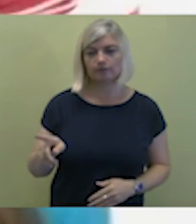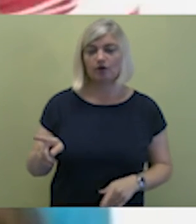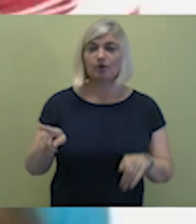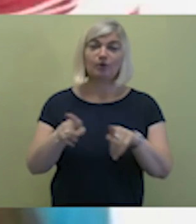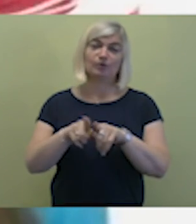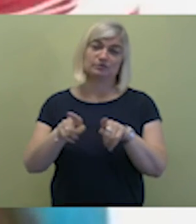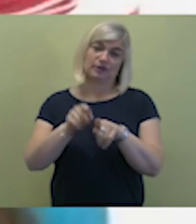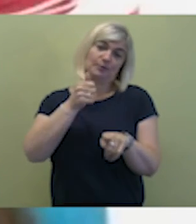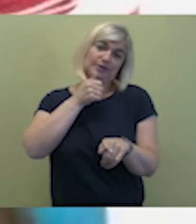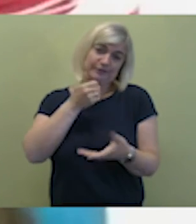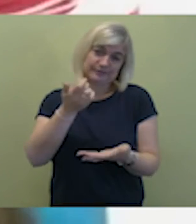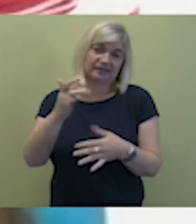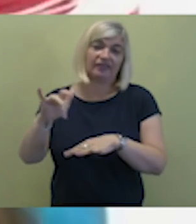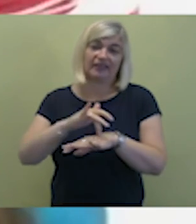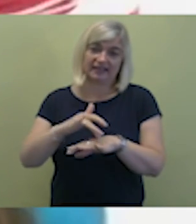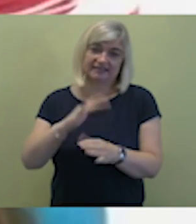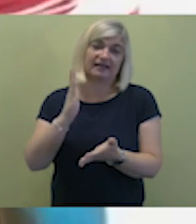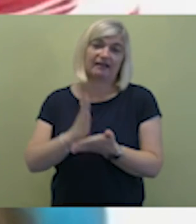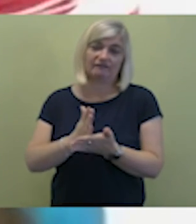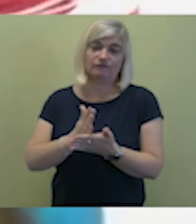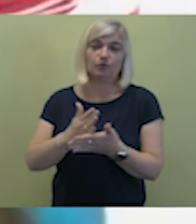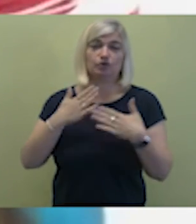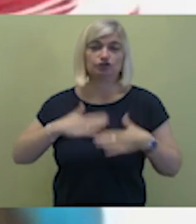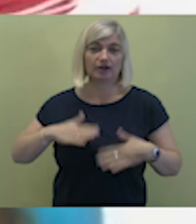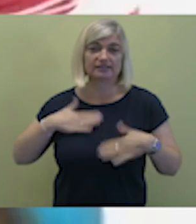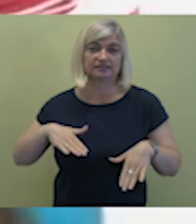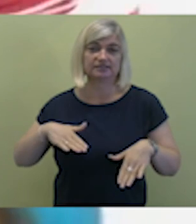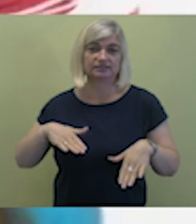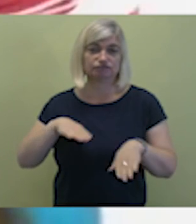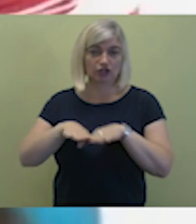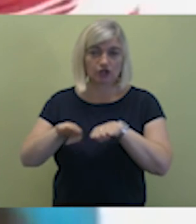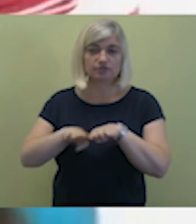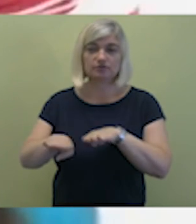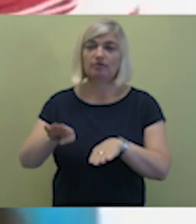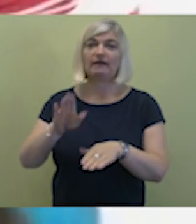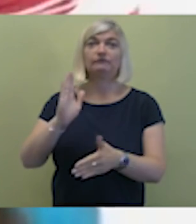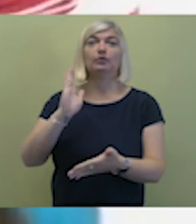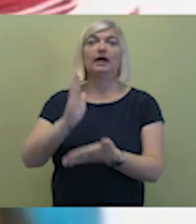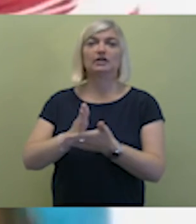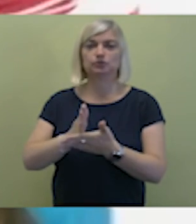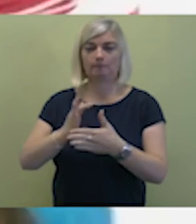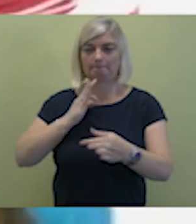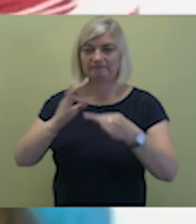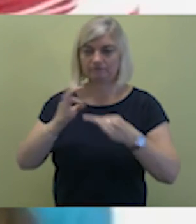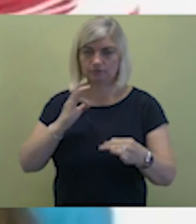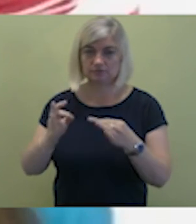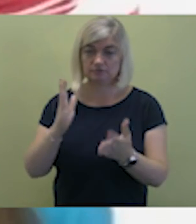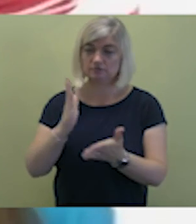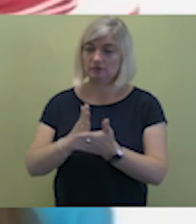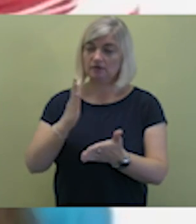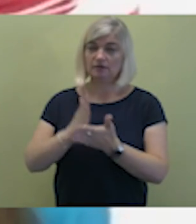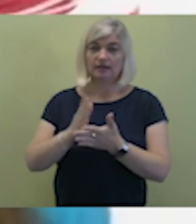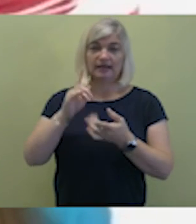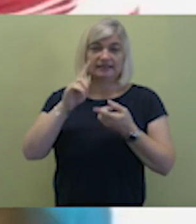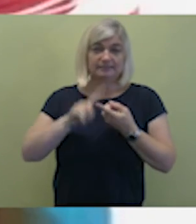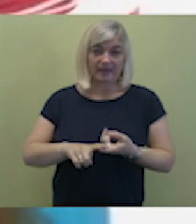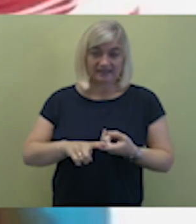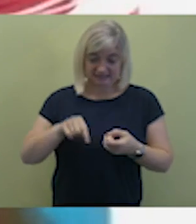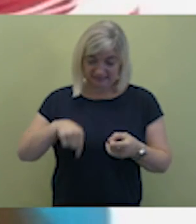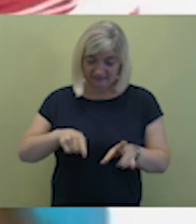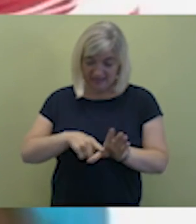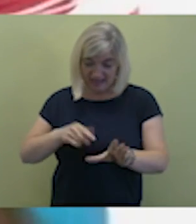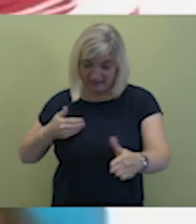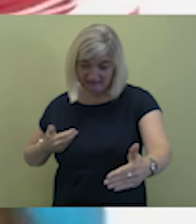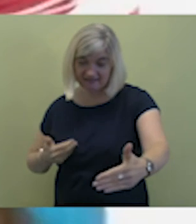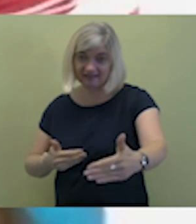then, of course, we'll be using the theatre to do our dress rehearsals and do our performances. So it really does depend on what part of the